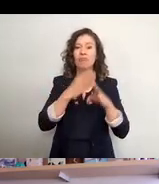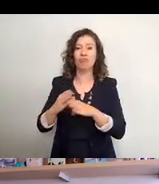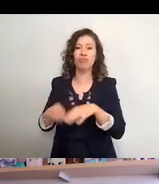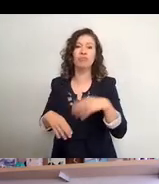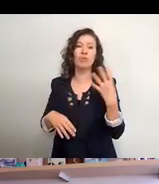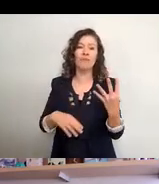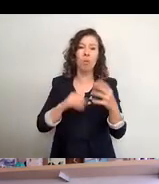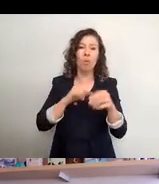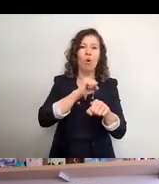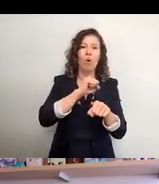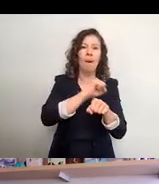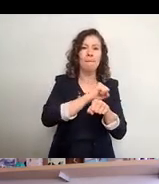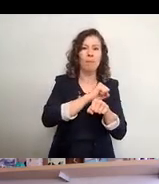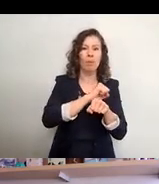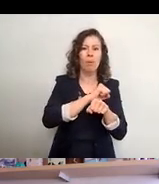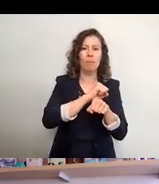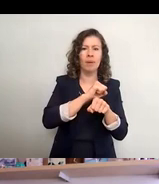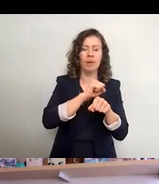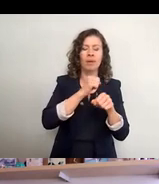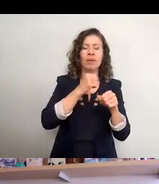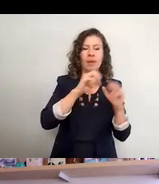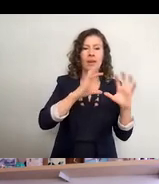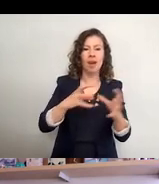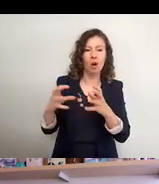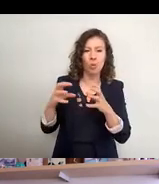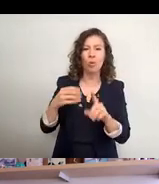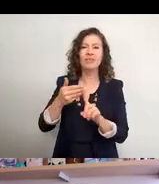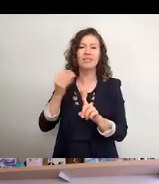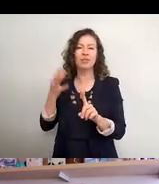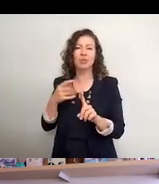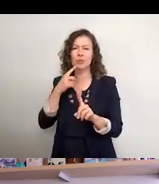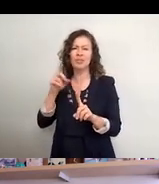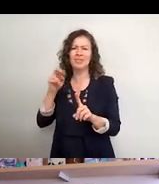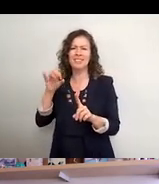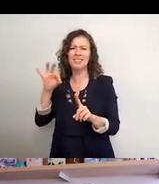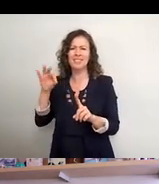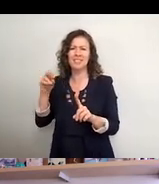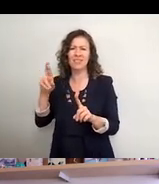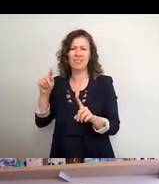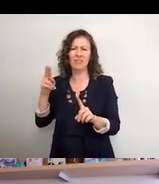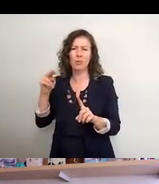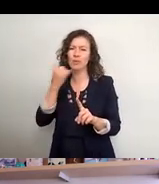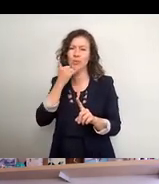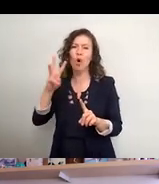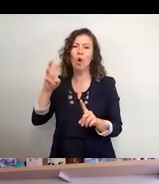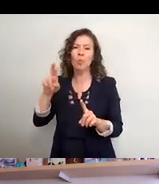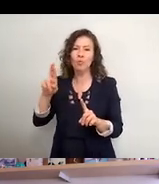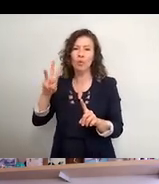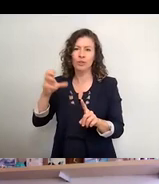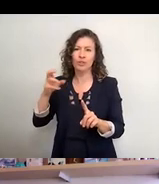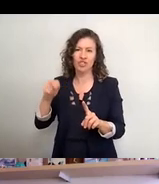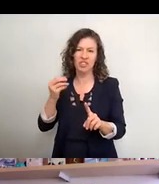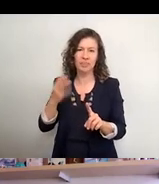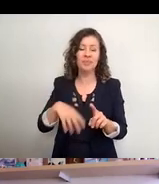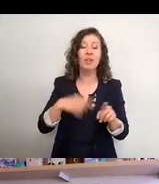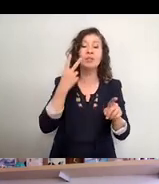employment categories again. And as you can see here, just like that first study, although women who received paid leave